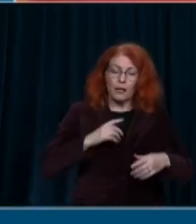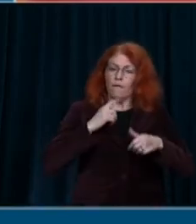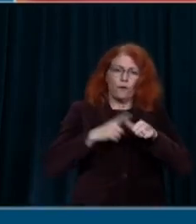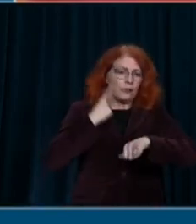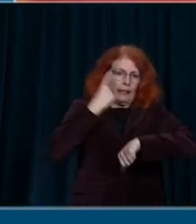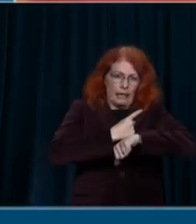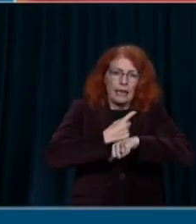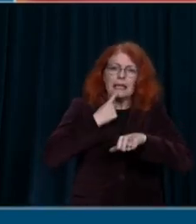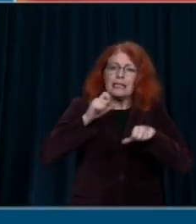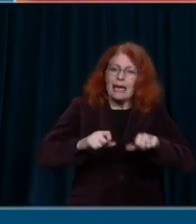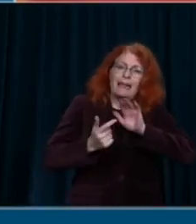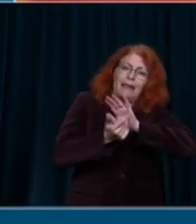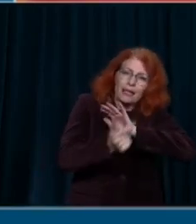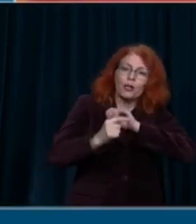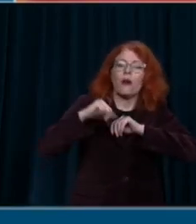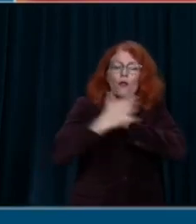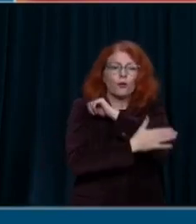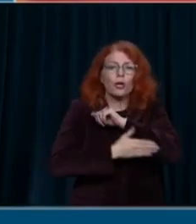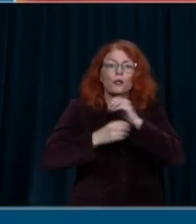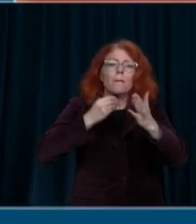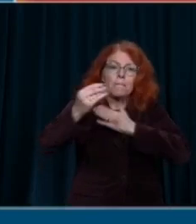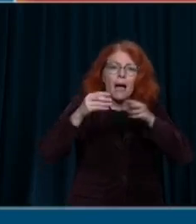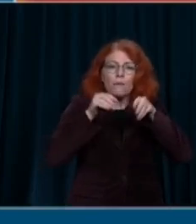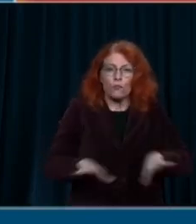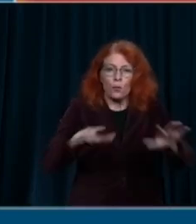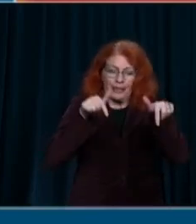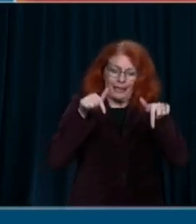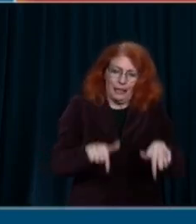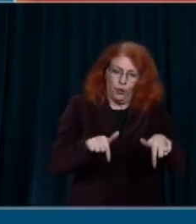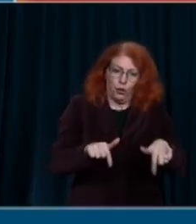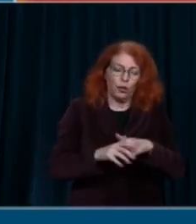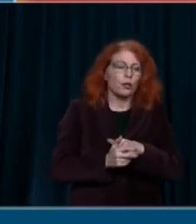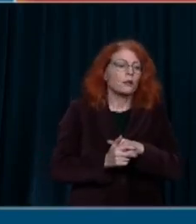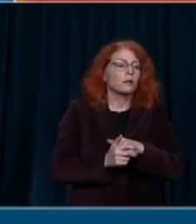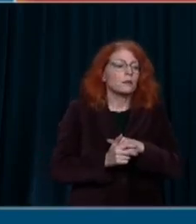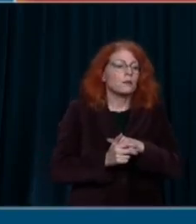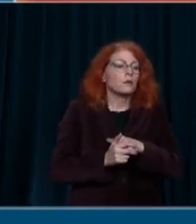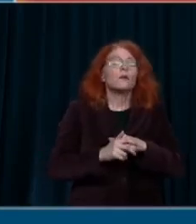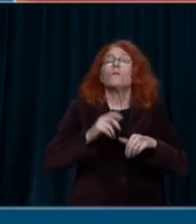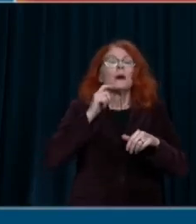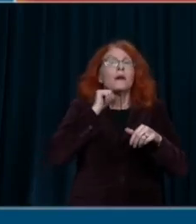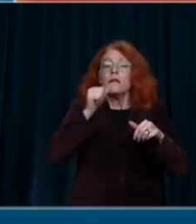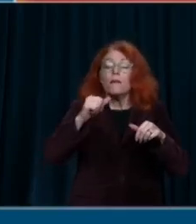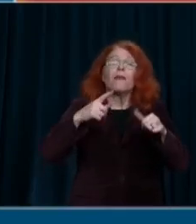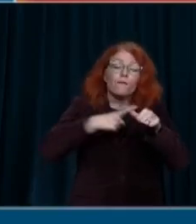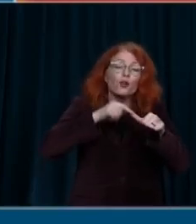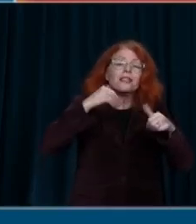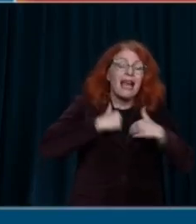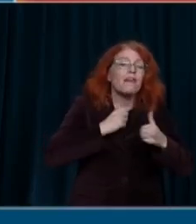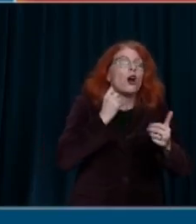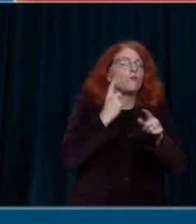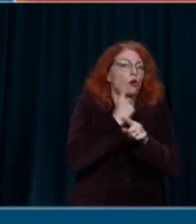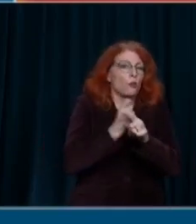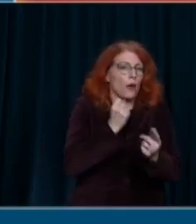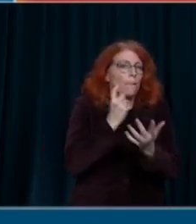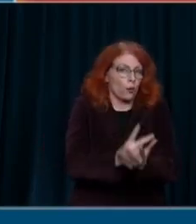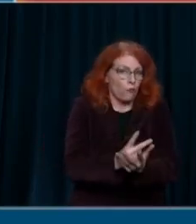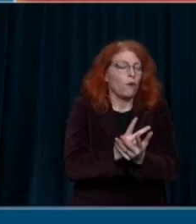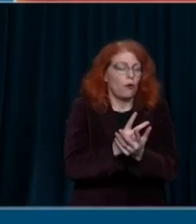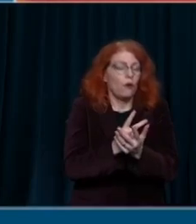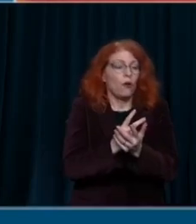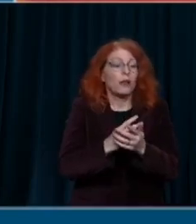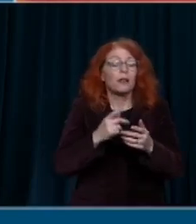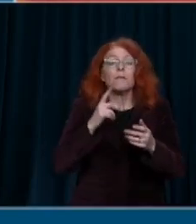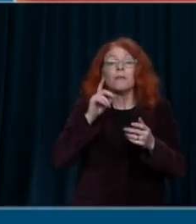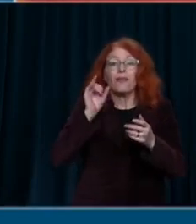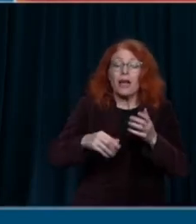that we are going to make it illegal for foreign countries to buy property here without appropriate approvals at all. And I think ultimately that